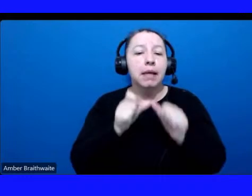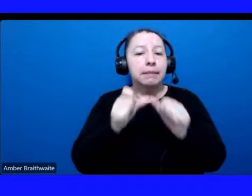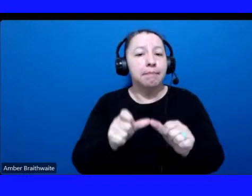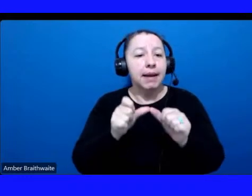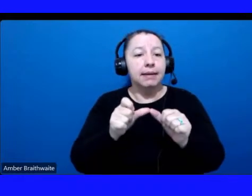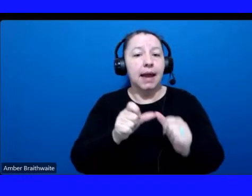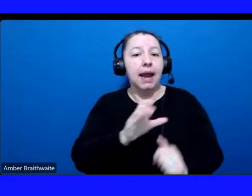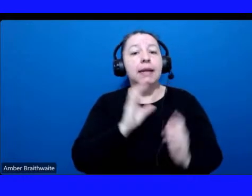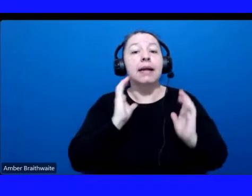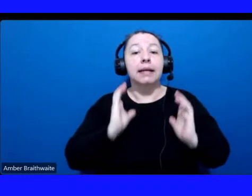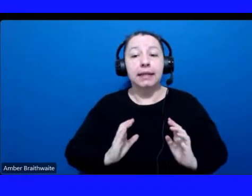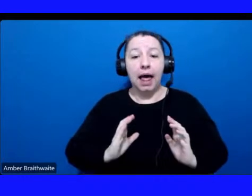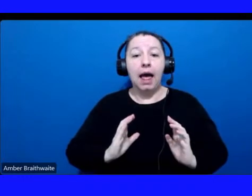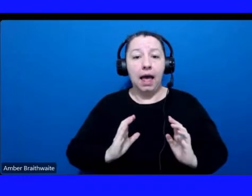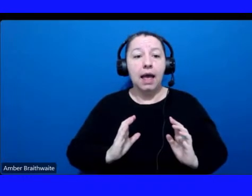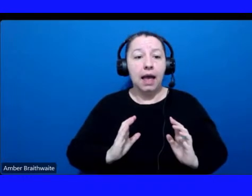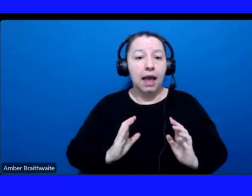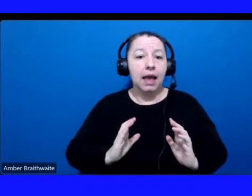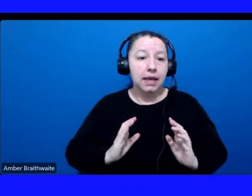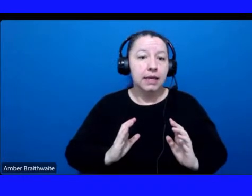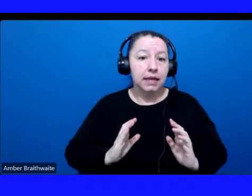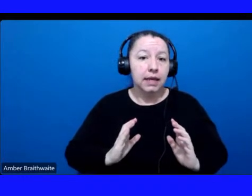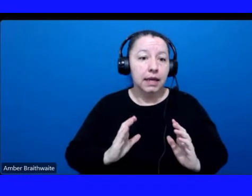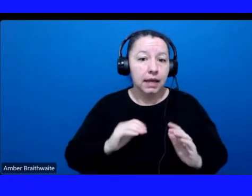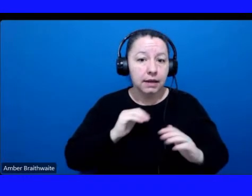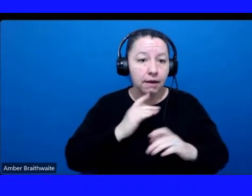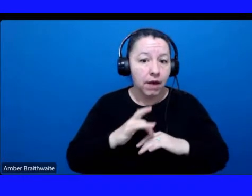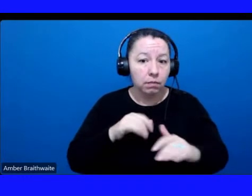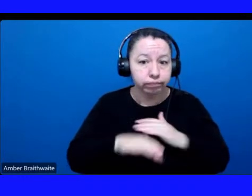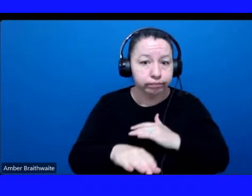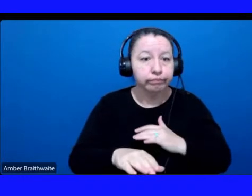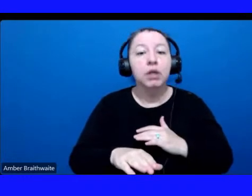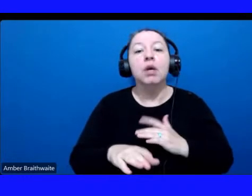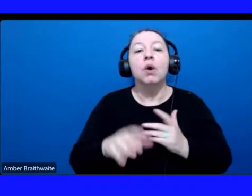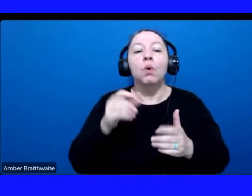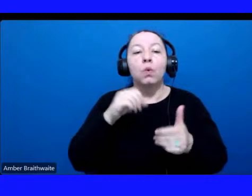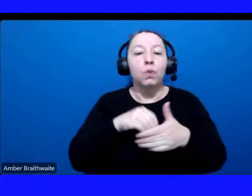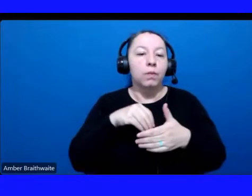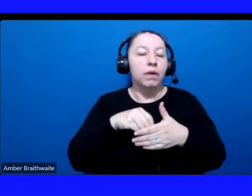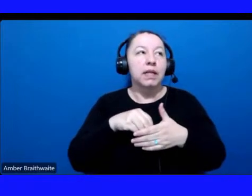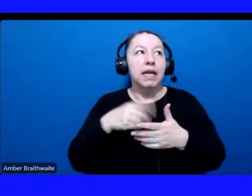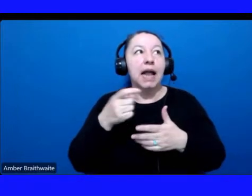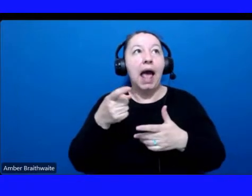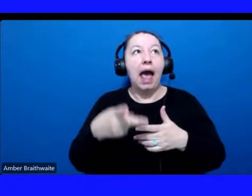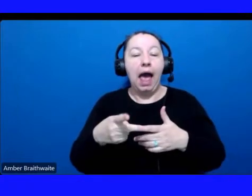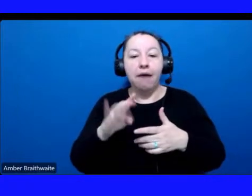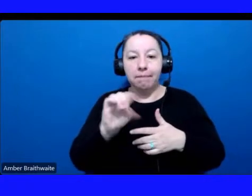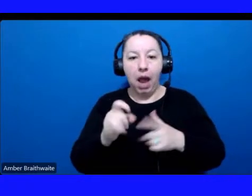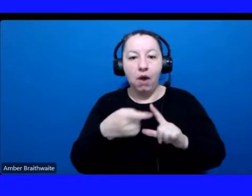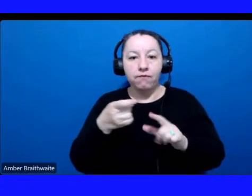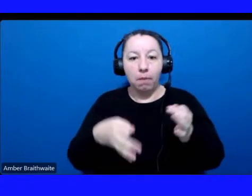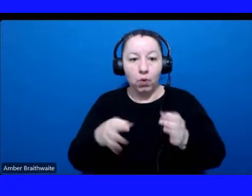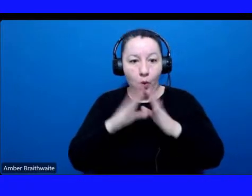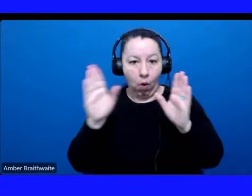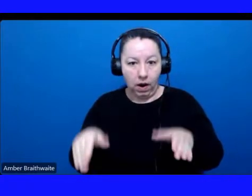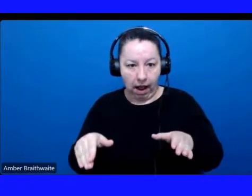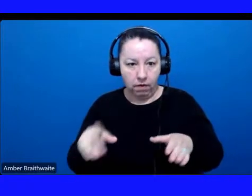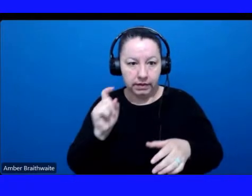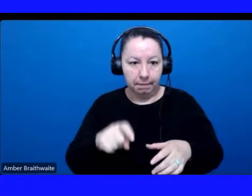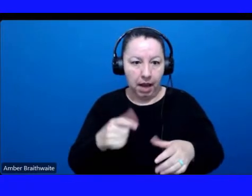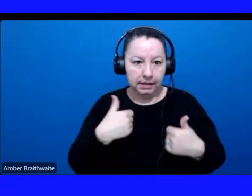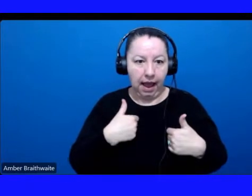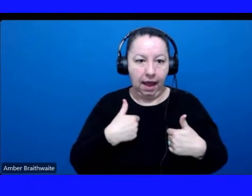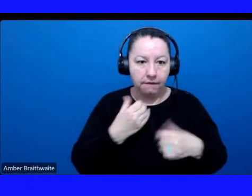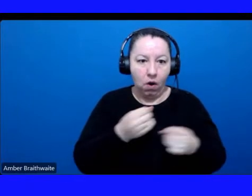Cran staff, which does generally provide good insight into their practice. However, on a more formal level, vendor is required to provide